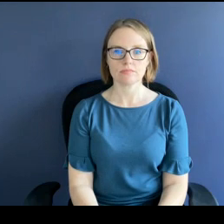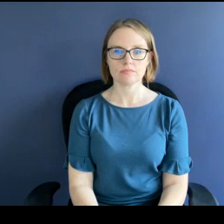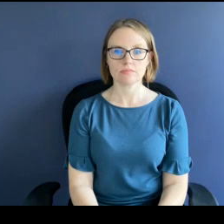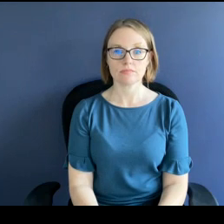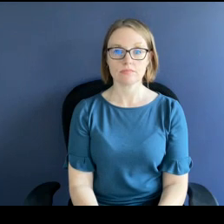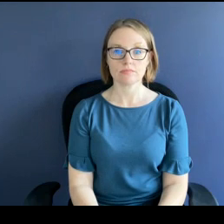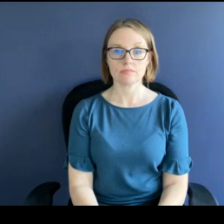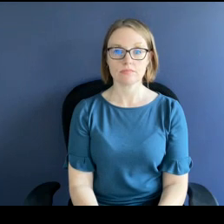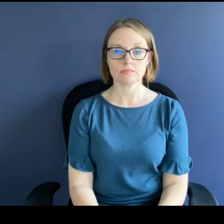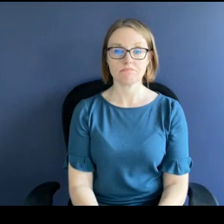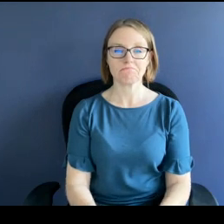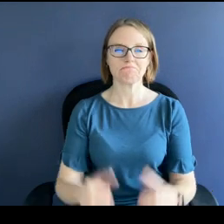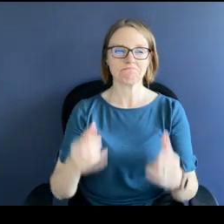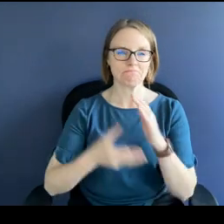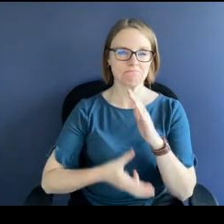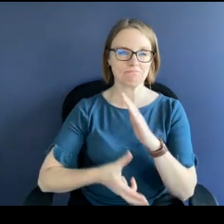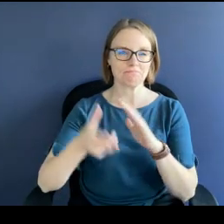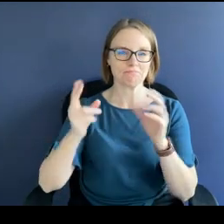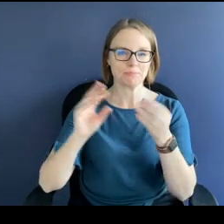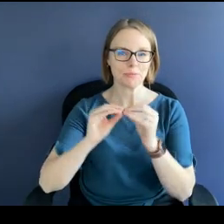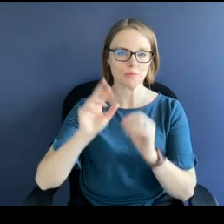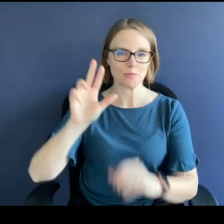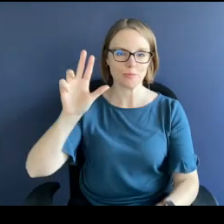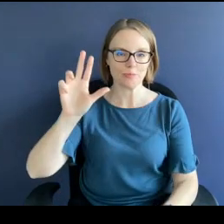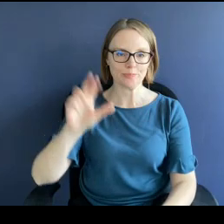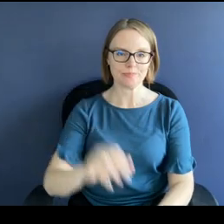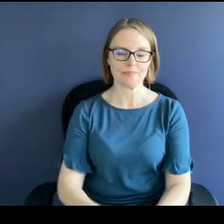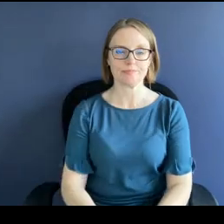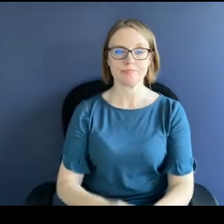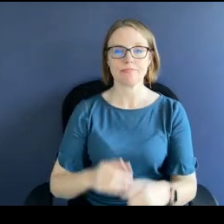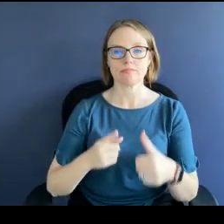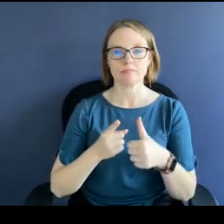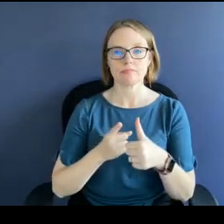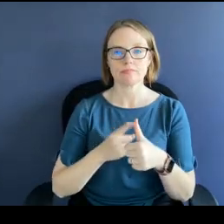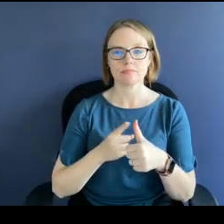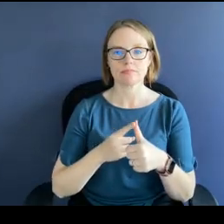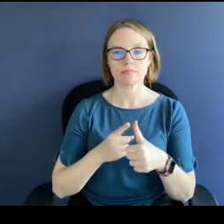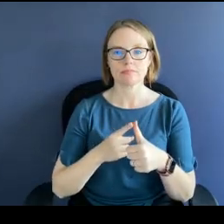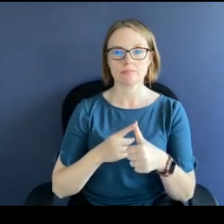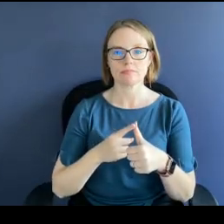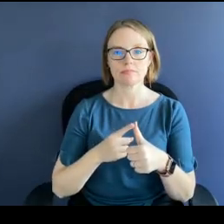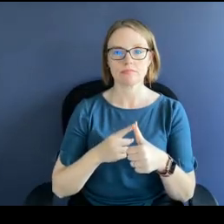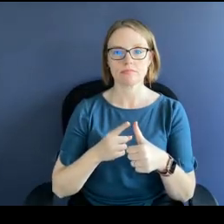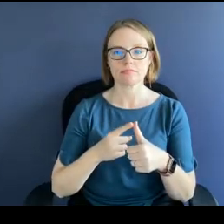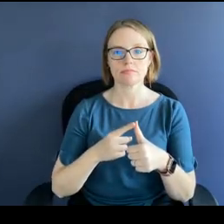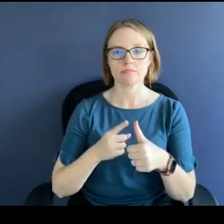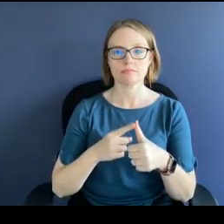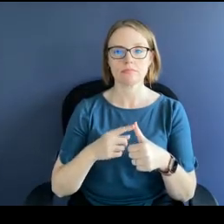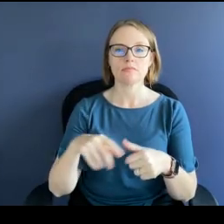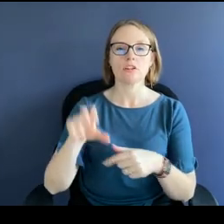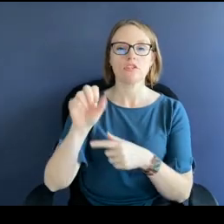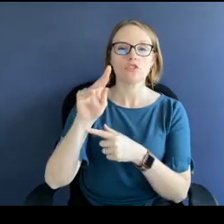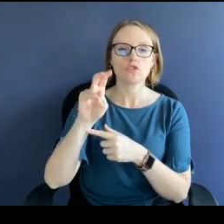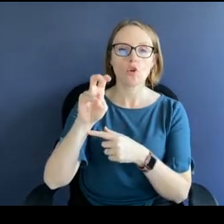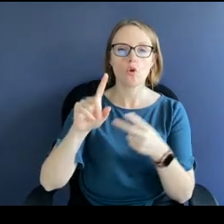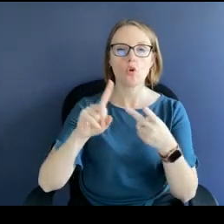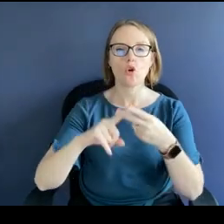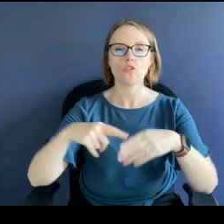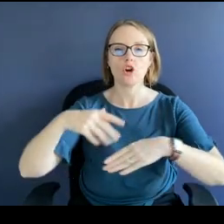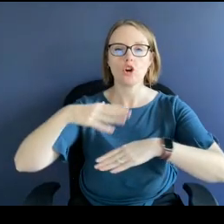our review of topic 3. Space to execute a parallel approach must